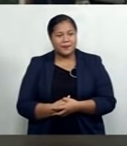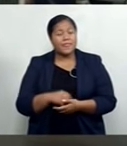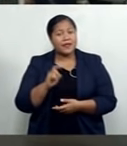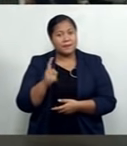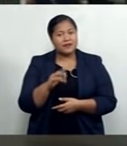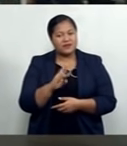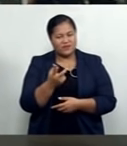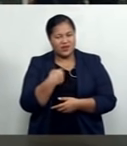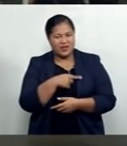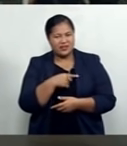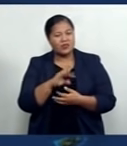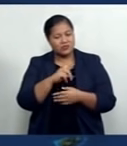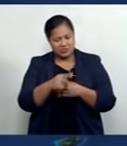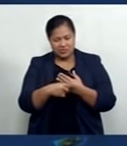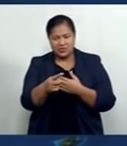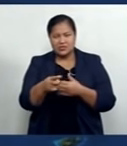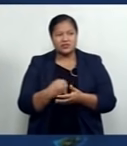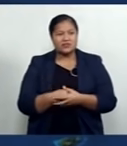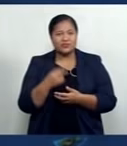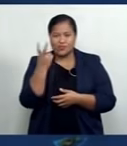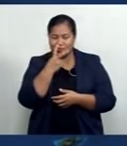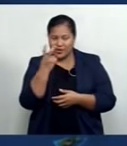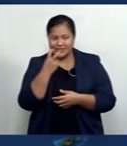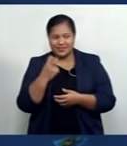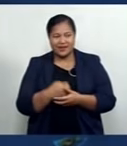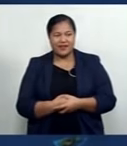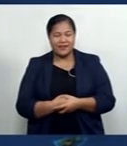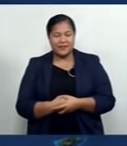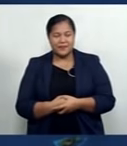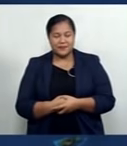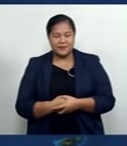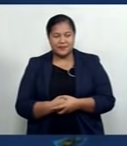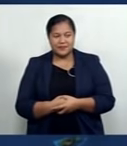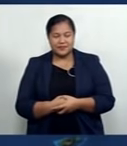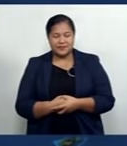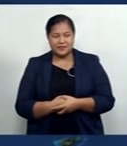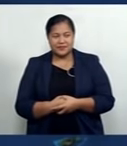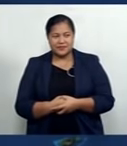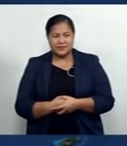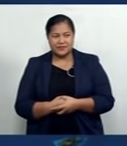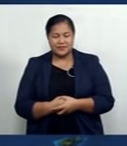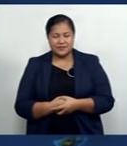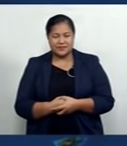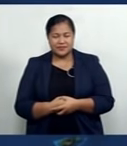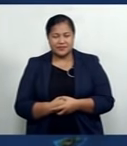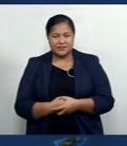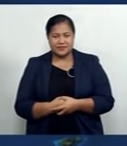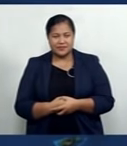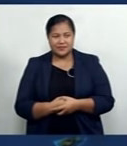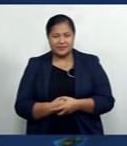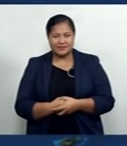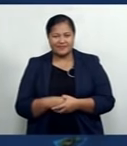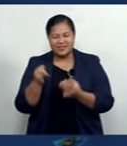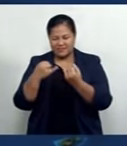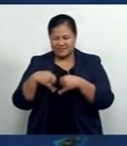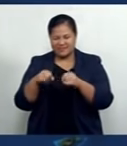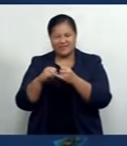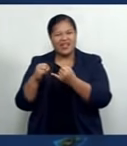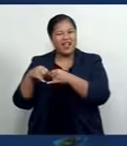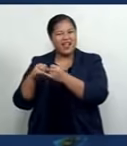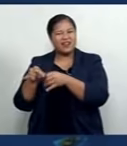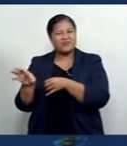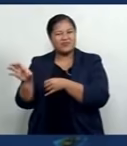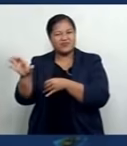press, we continue to monitor the other maritime law enforcement